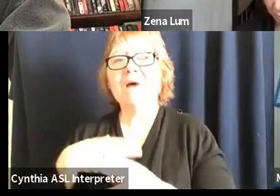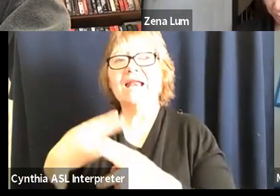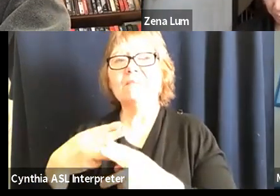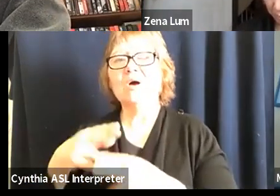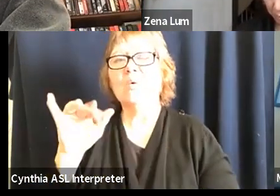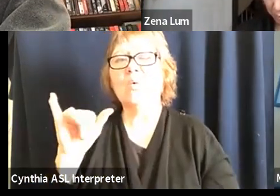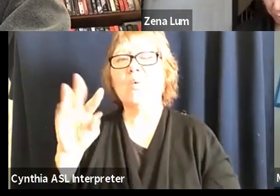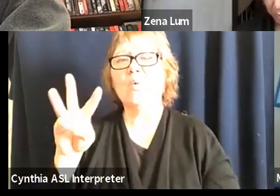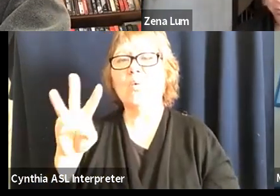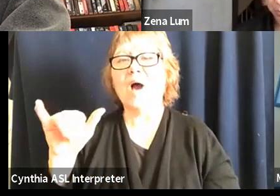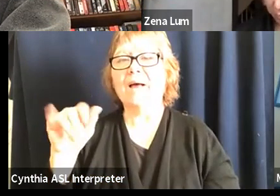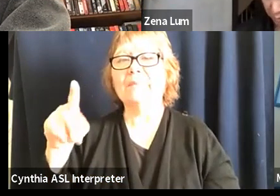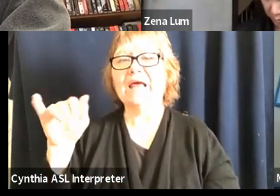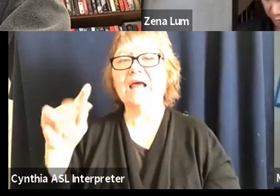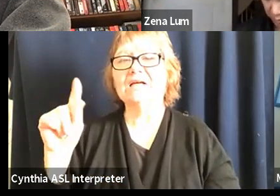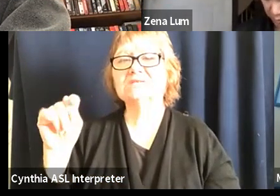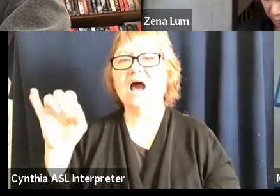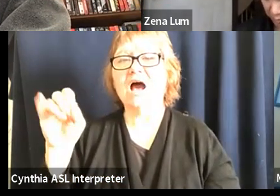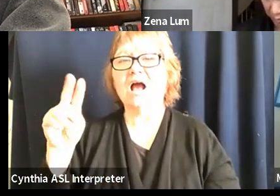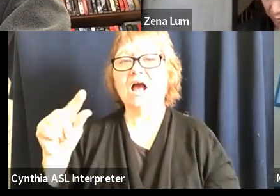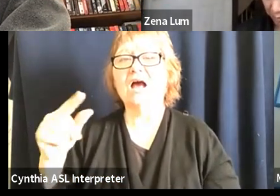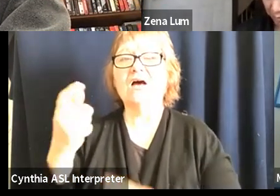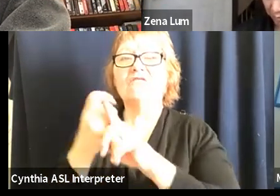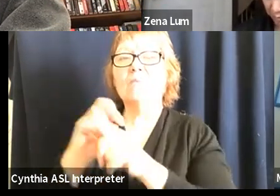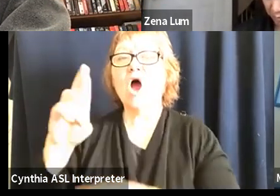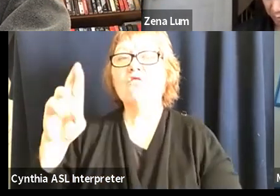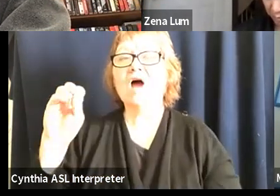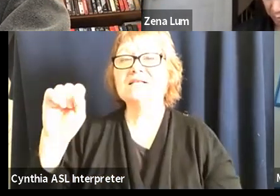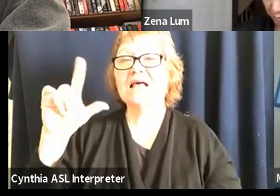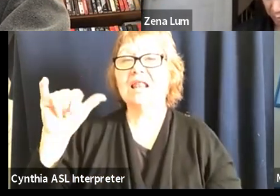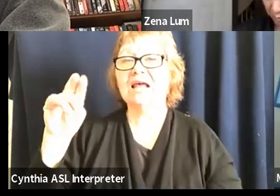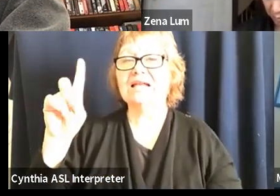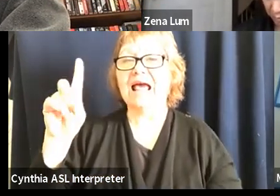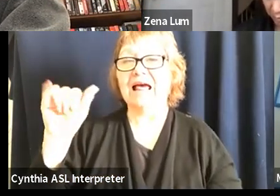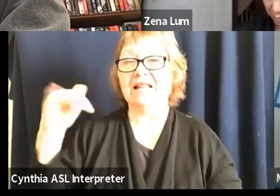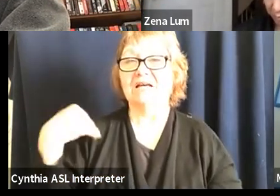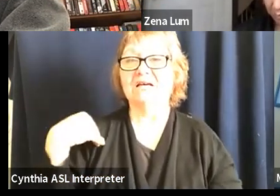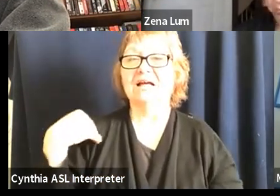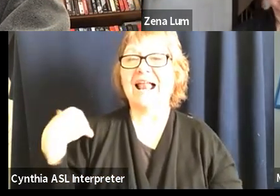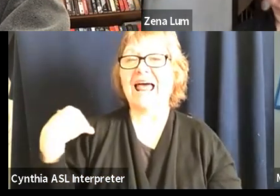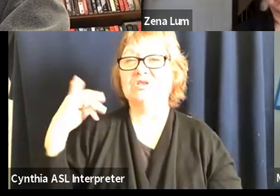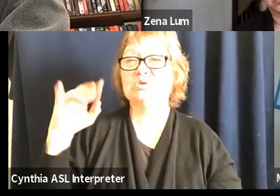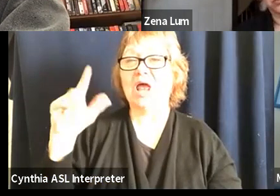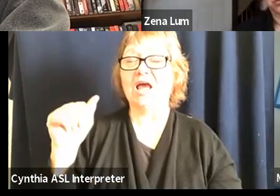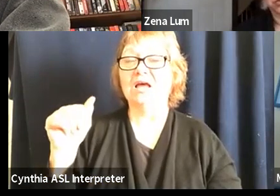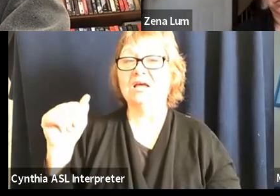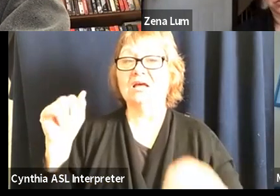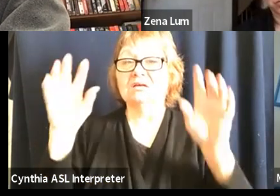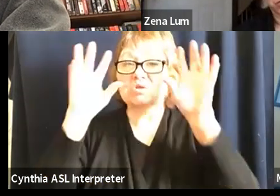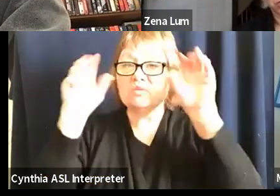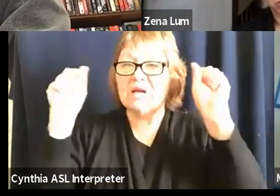Zhang from Rosendale. Last July, Superintendent Casella's